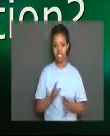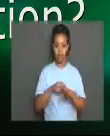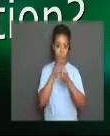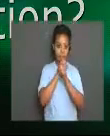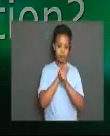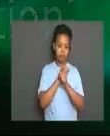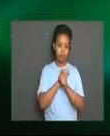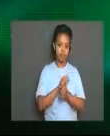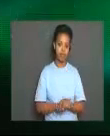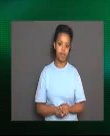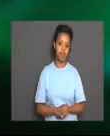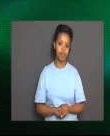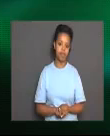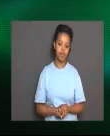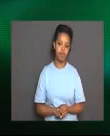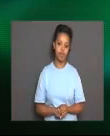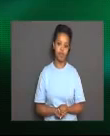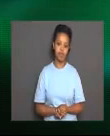Time's up.